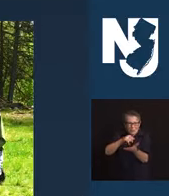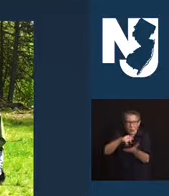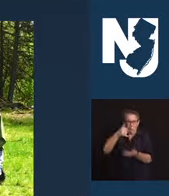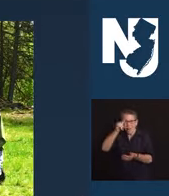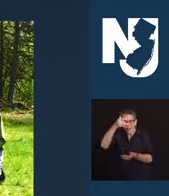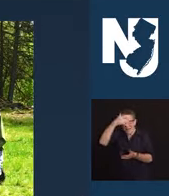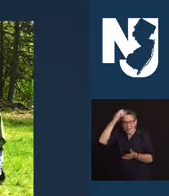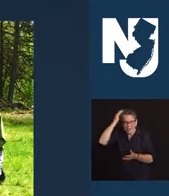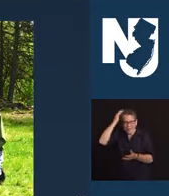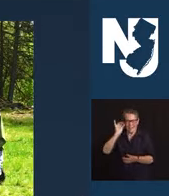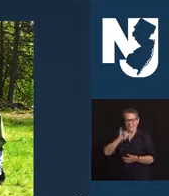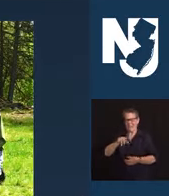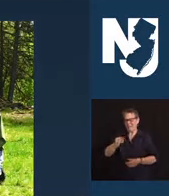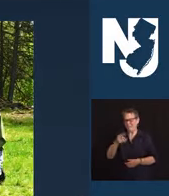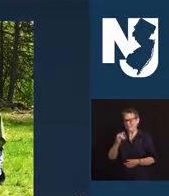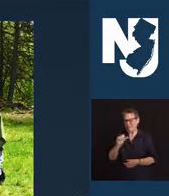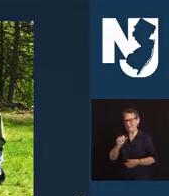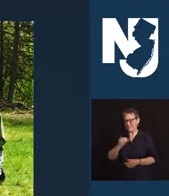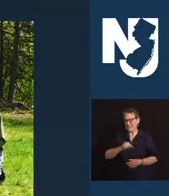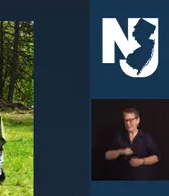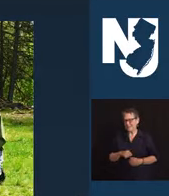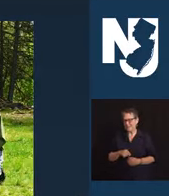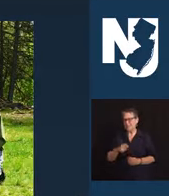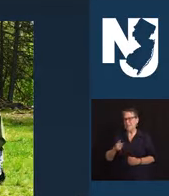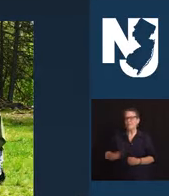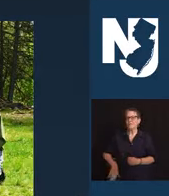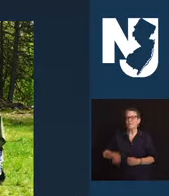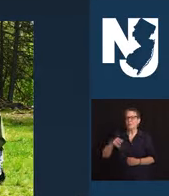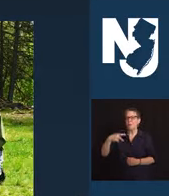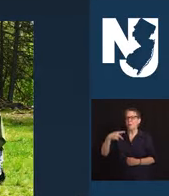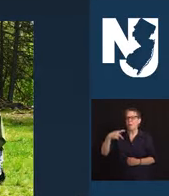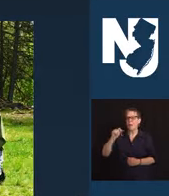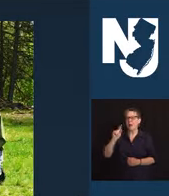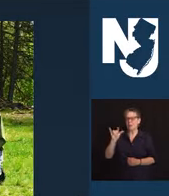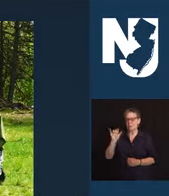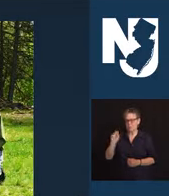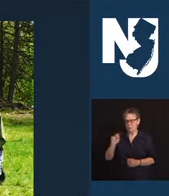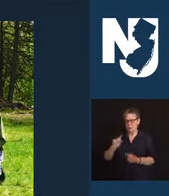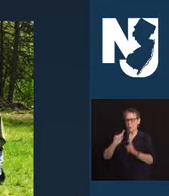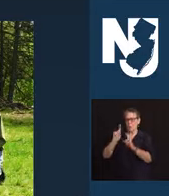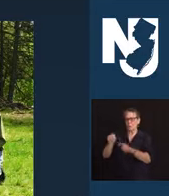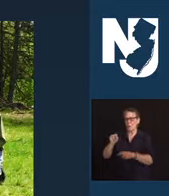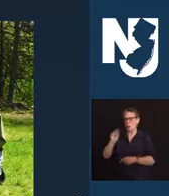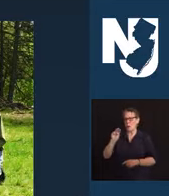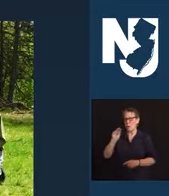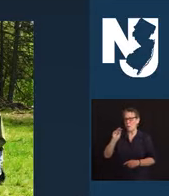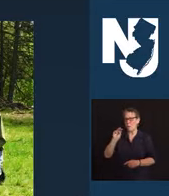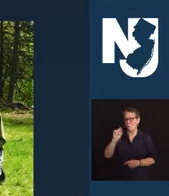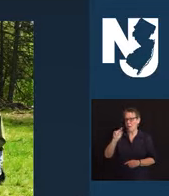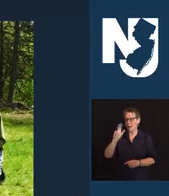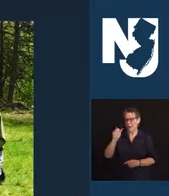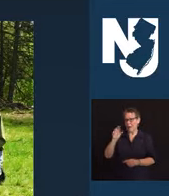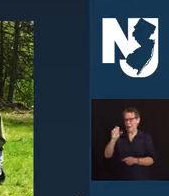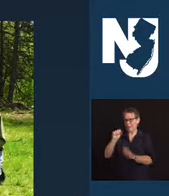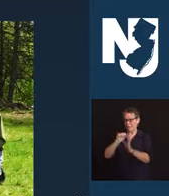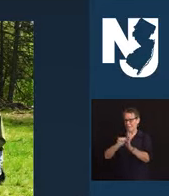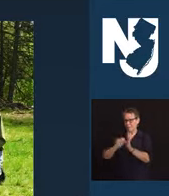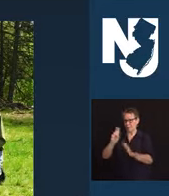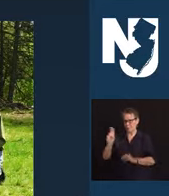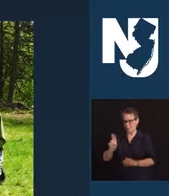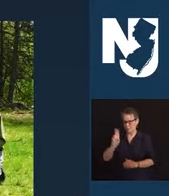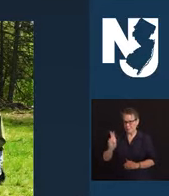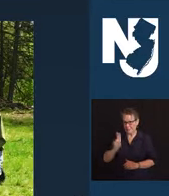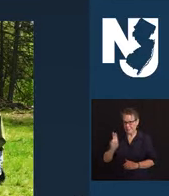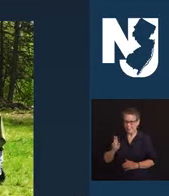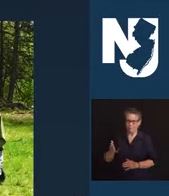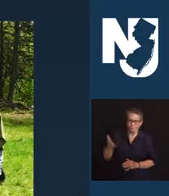She was born and raised in Patterson and attended Montclair State University. She believed strongly that learning was a lifetime pursuit and